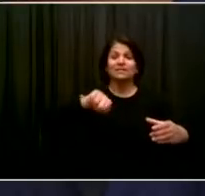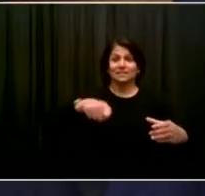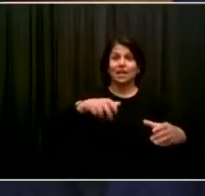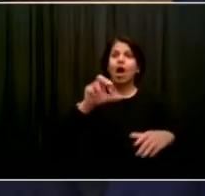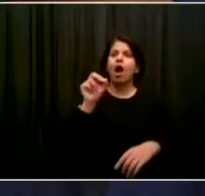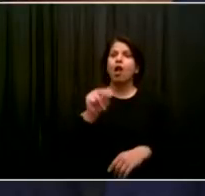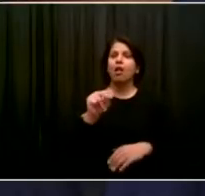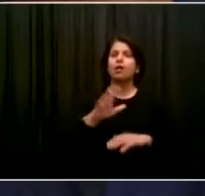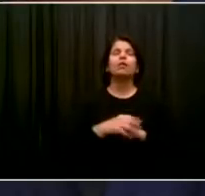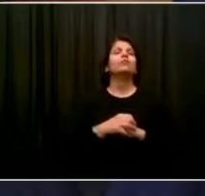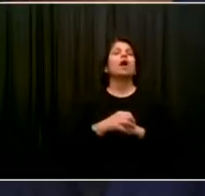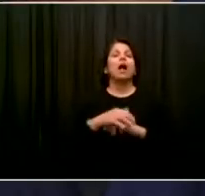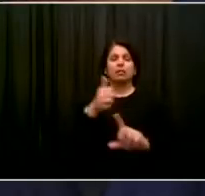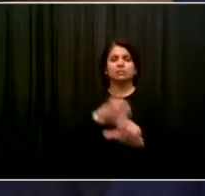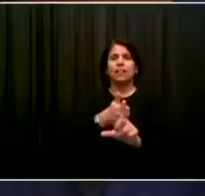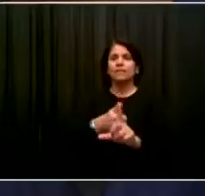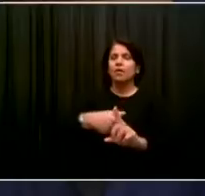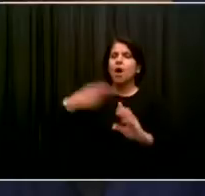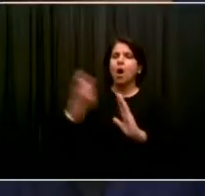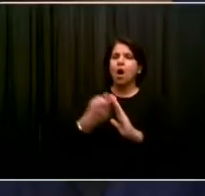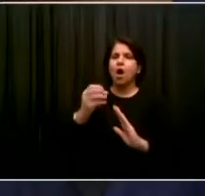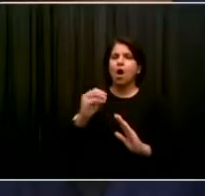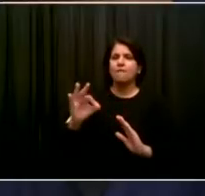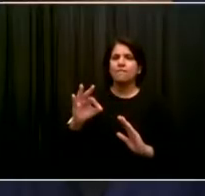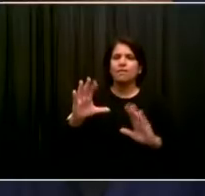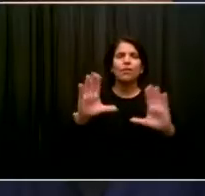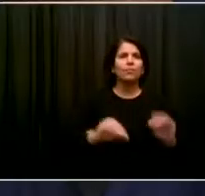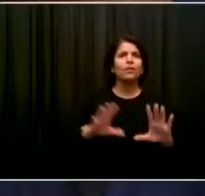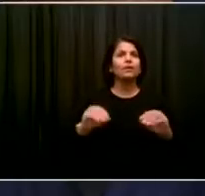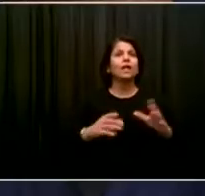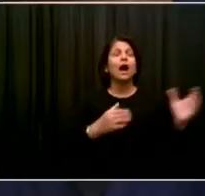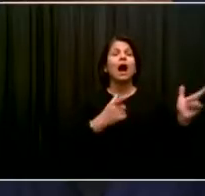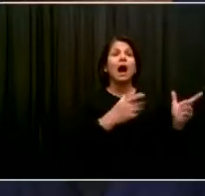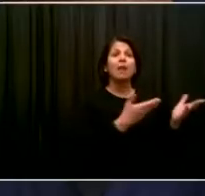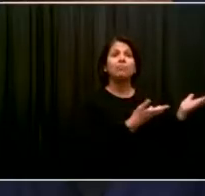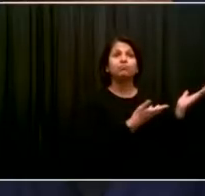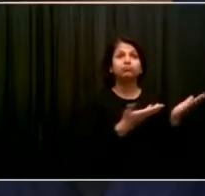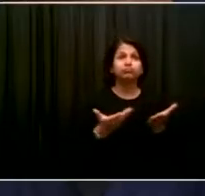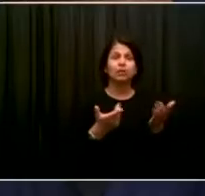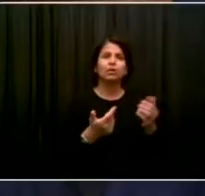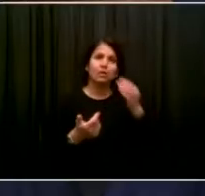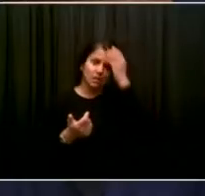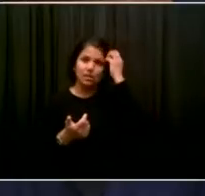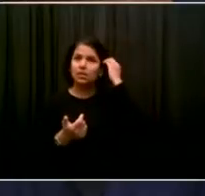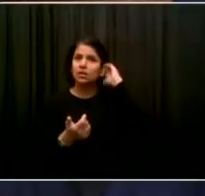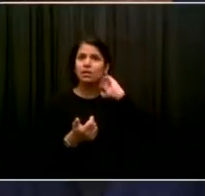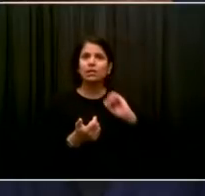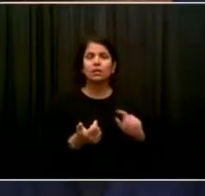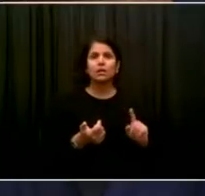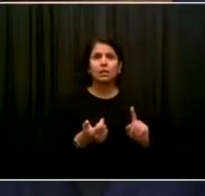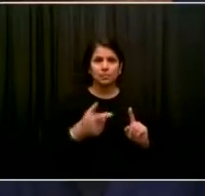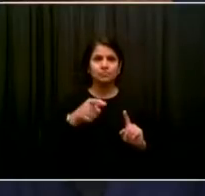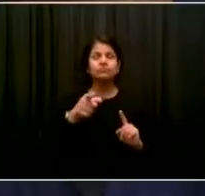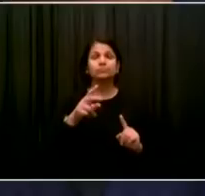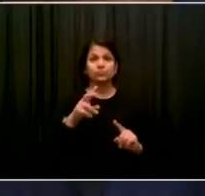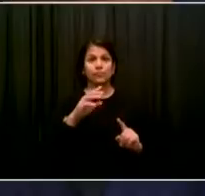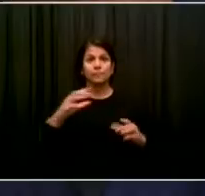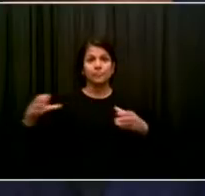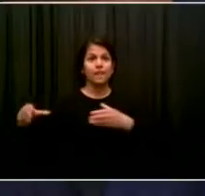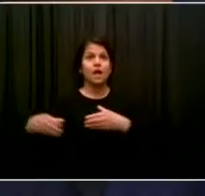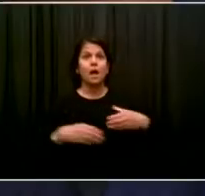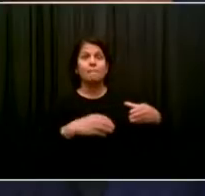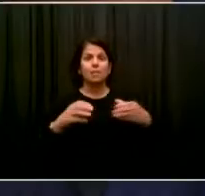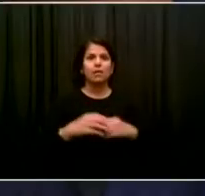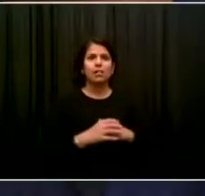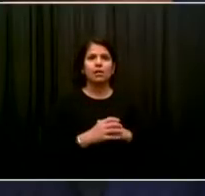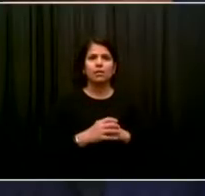like that. And so it's imperative that we use technology for those who want to use legal space heaters. They